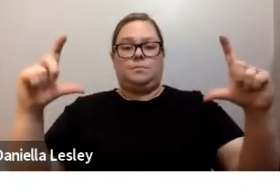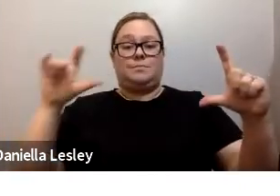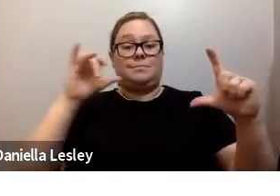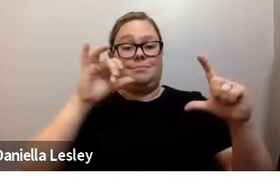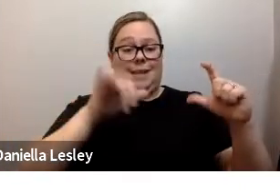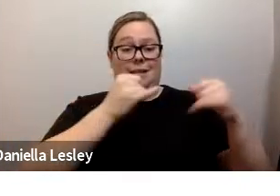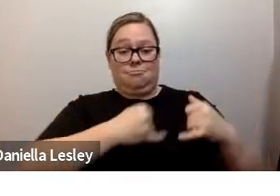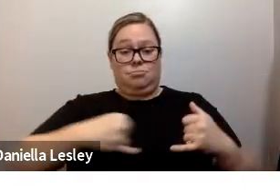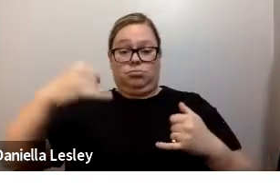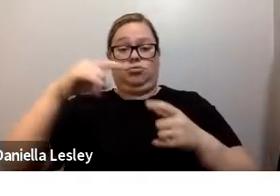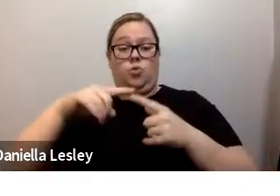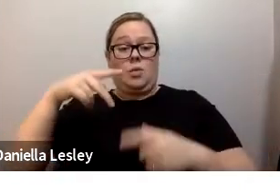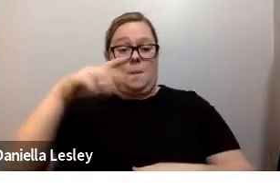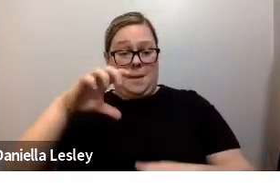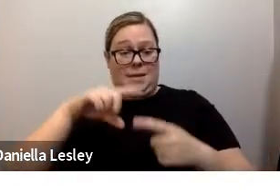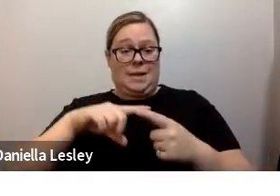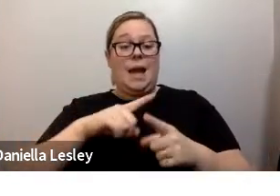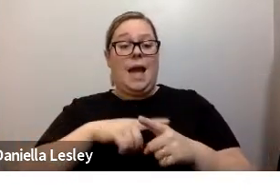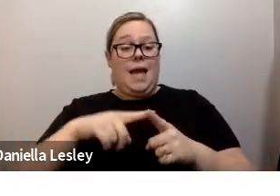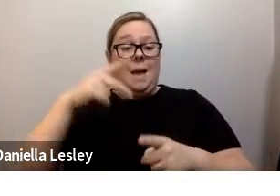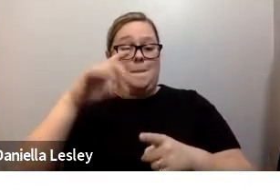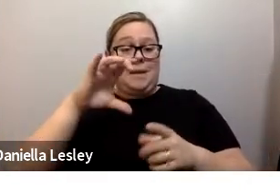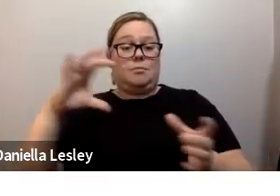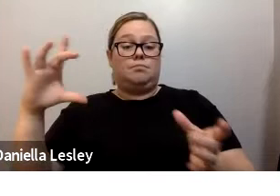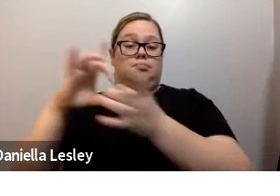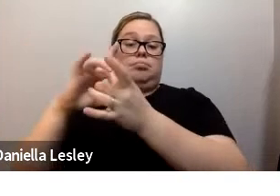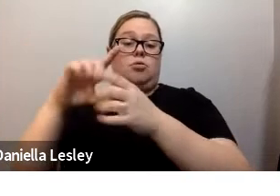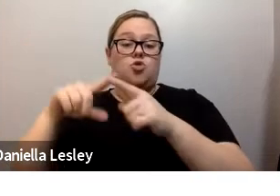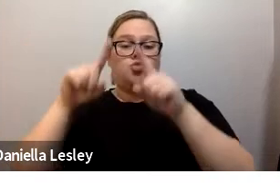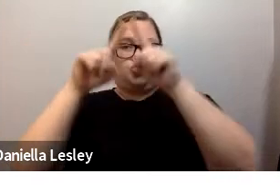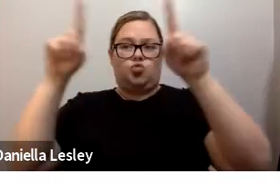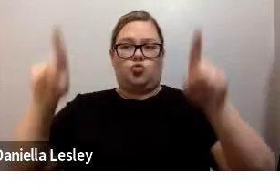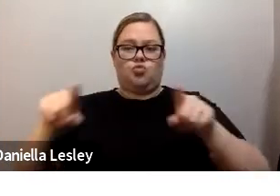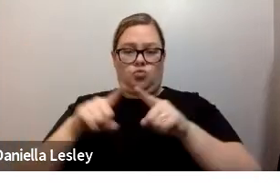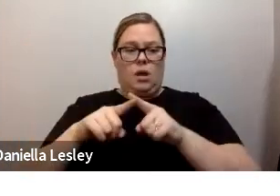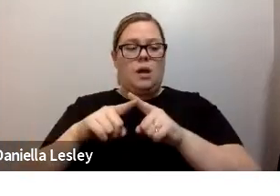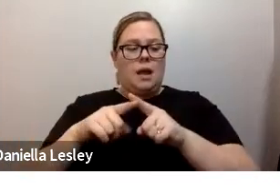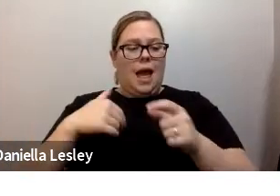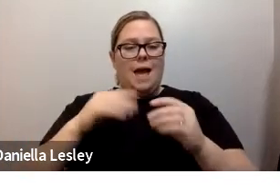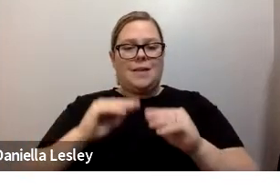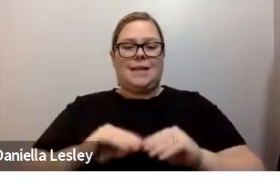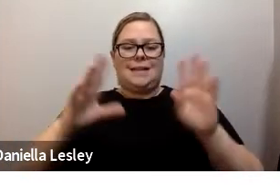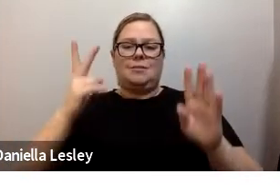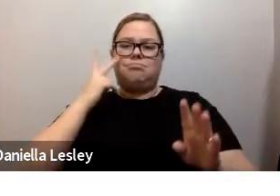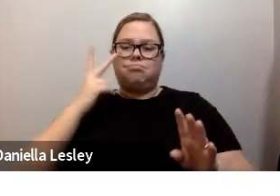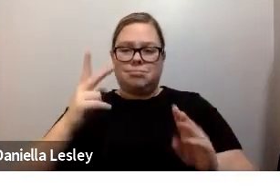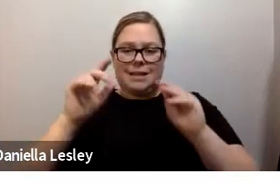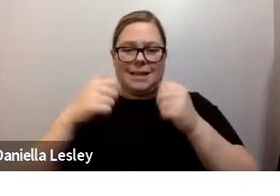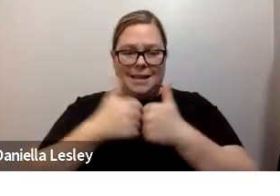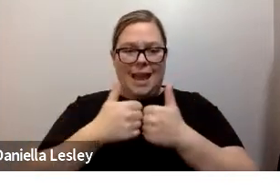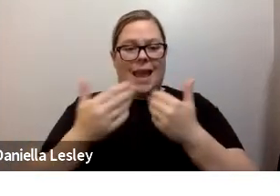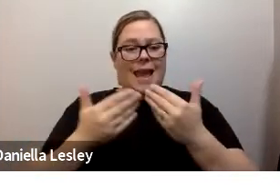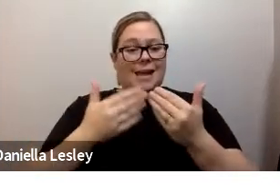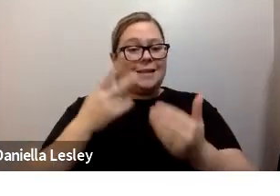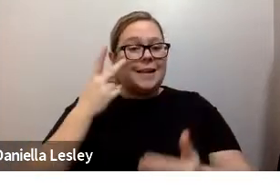then finally, the PC is projecting the game onto a nice large screen, so they have a clear line of sight to the game. It's easy to see, and it's easy to